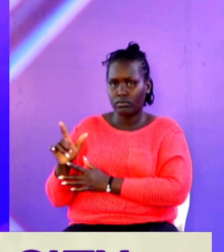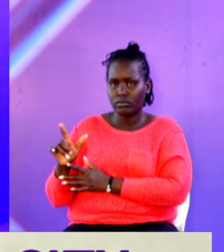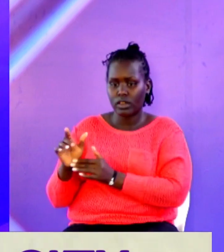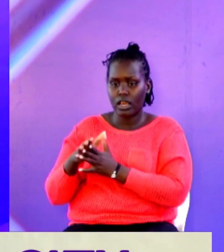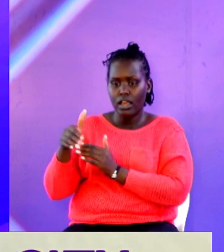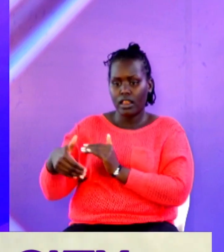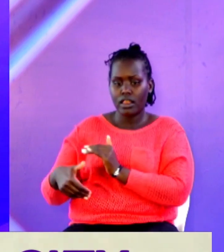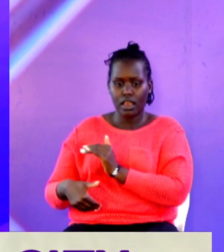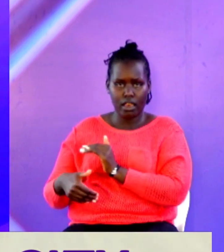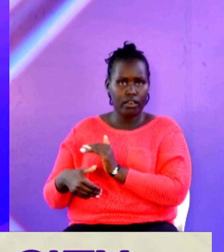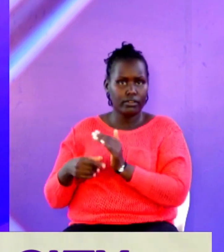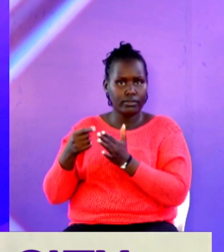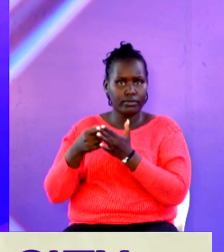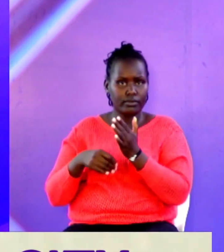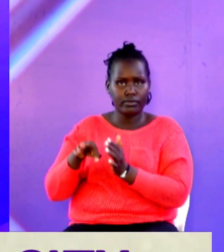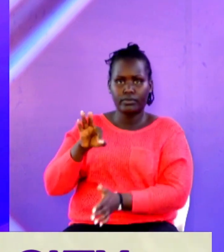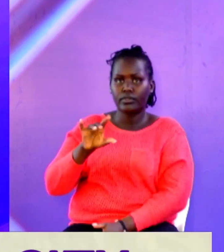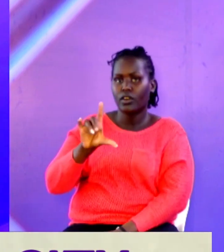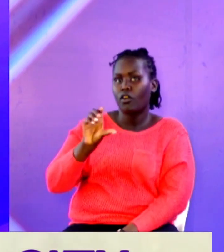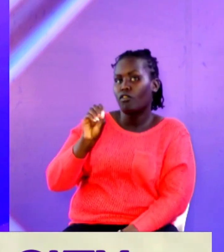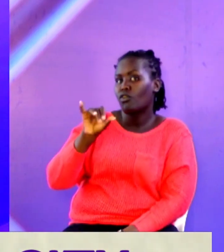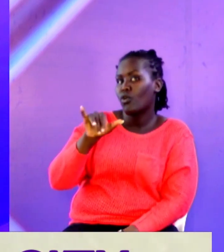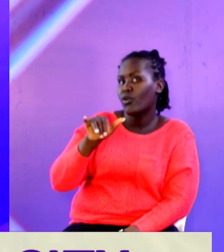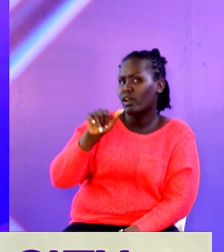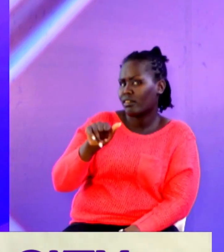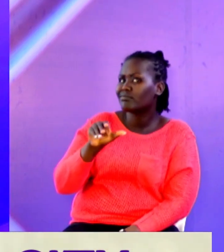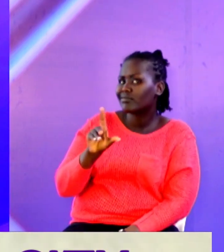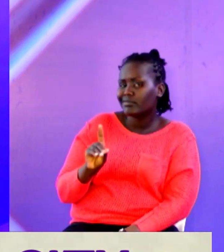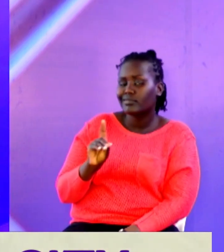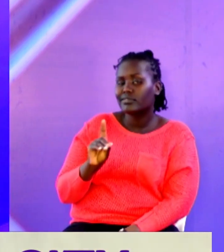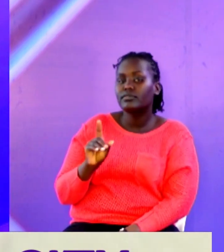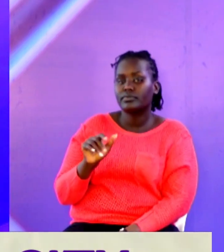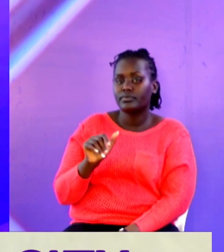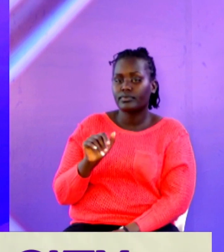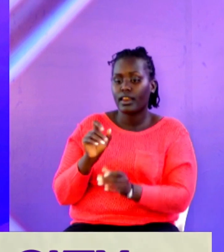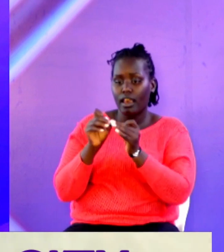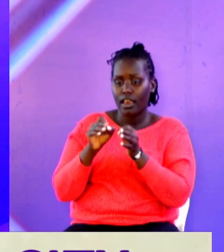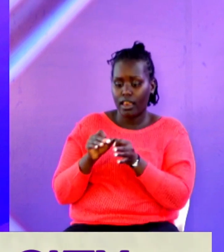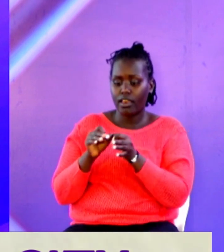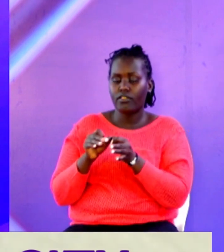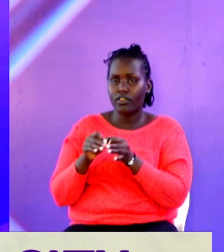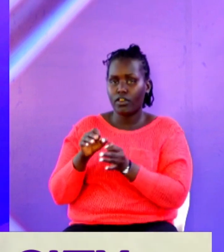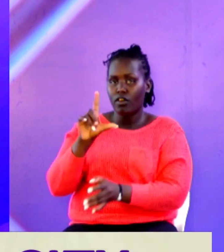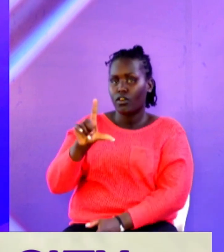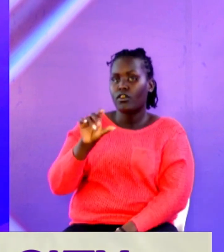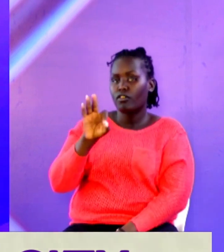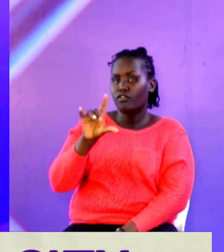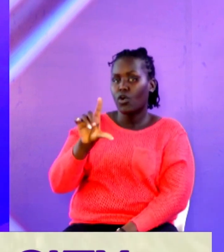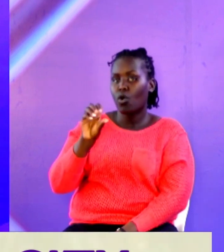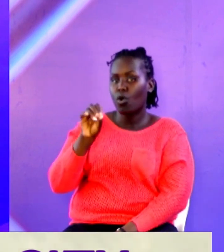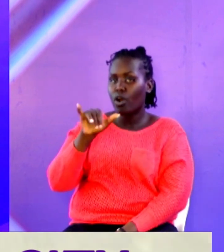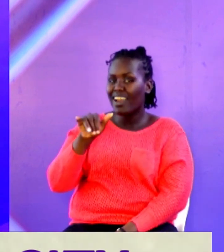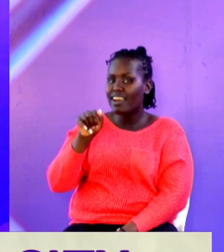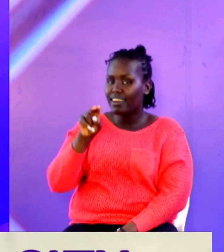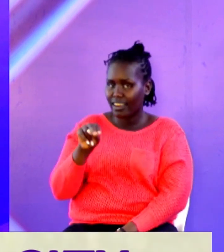young signing, Florian Wirtz scored. So I will ask you, is the Florian Wirtz coming to give Liverpool